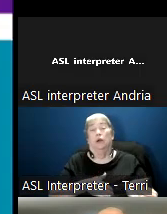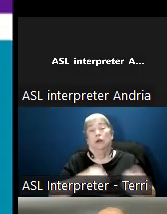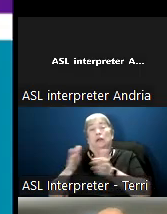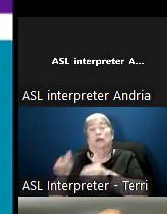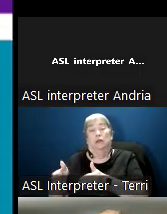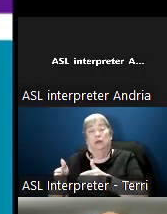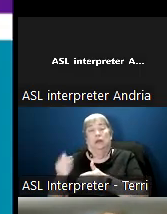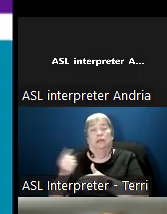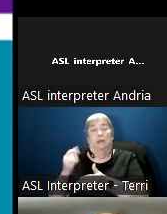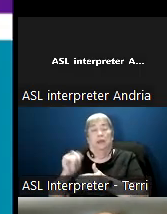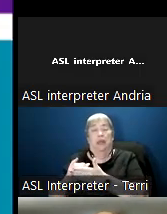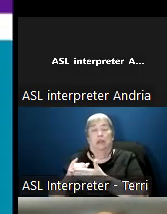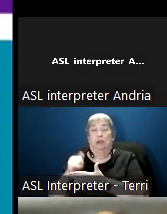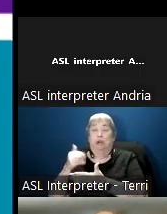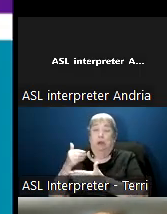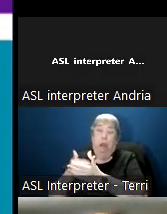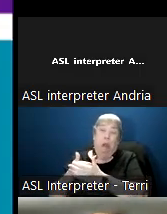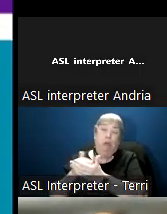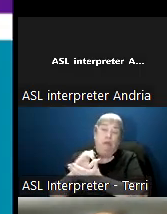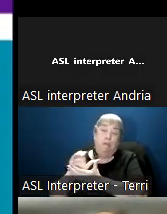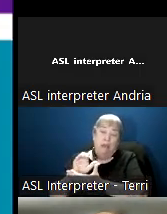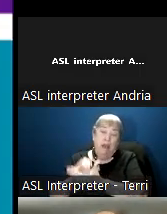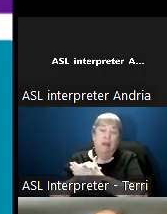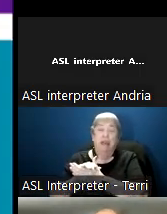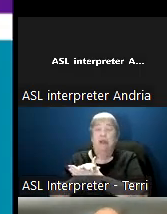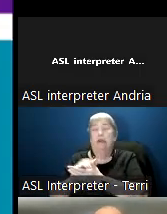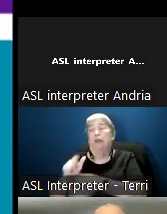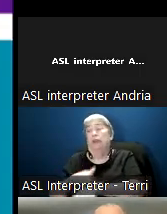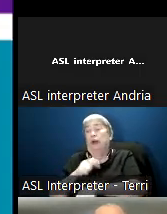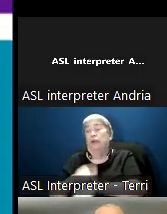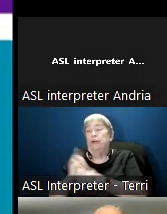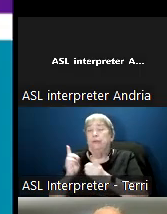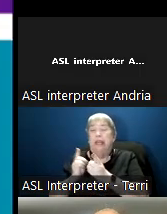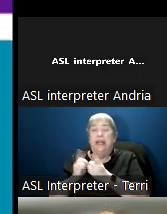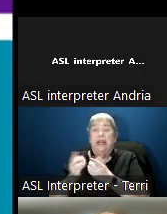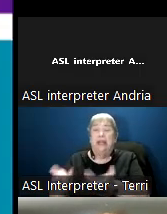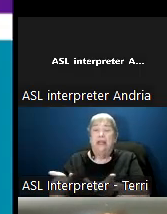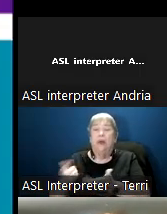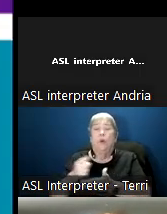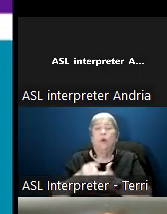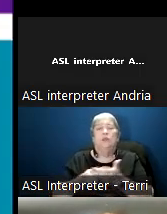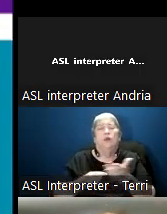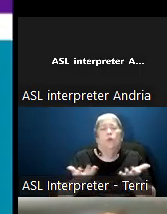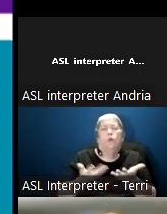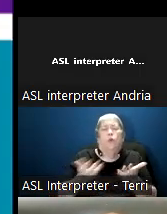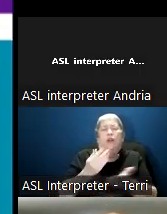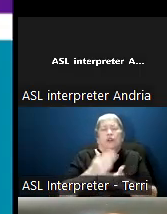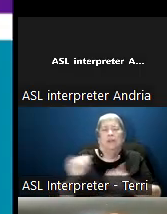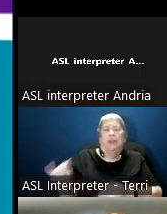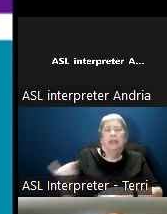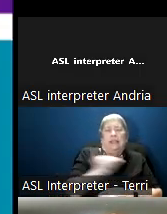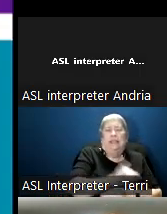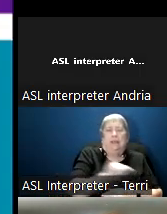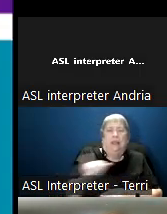you've been dating? So what are some of the similarities that you see when we talk about sexual violence between these two different types?